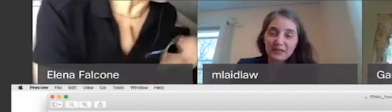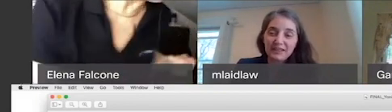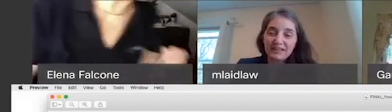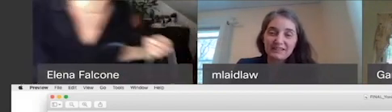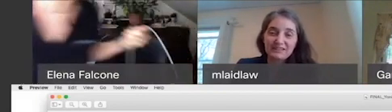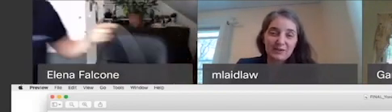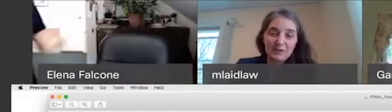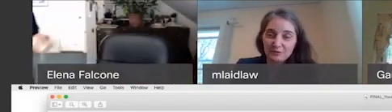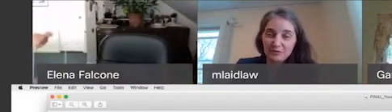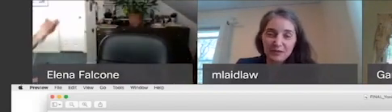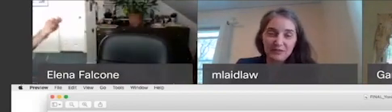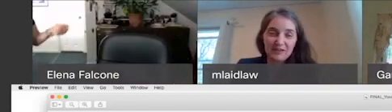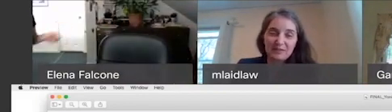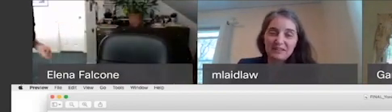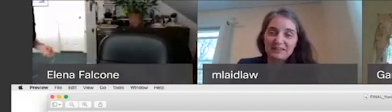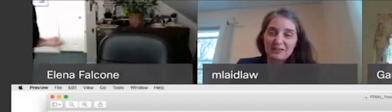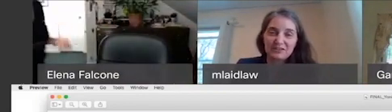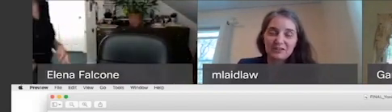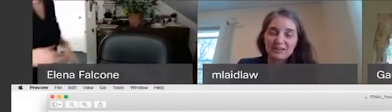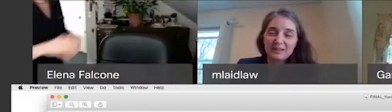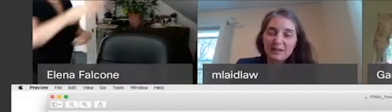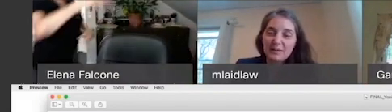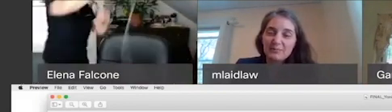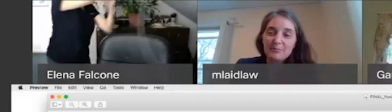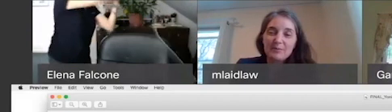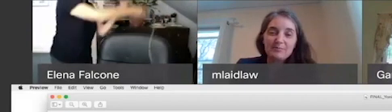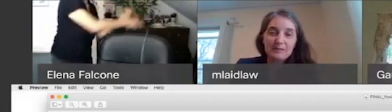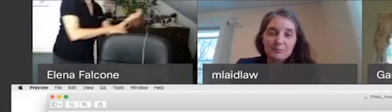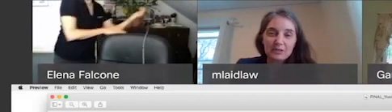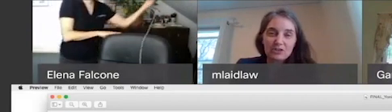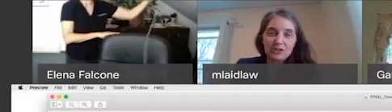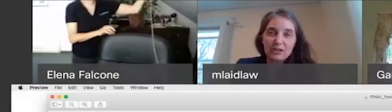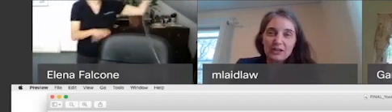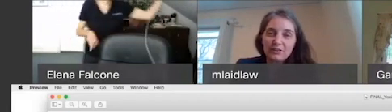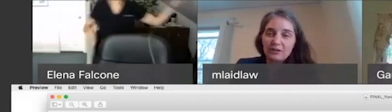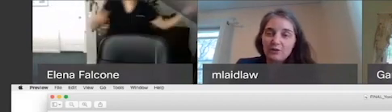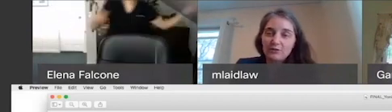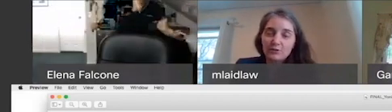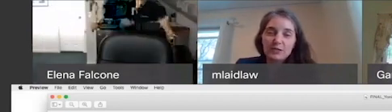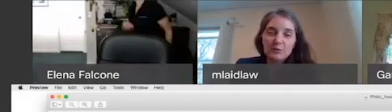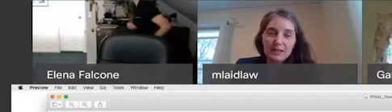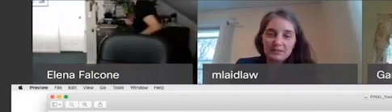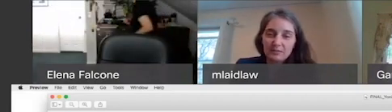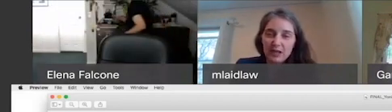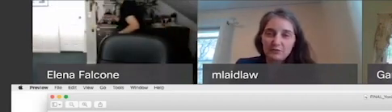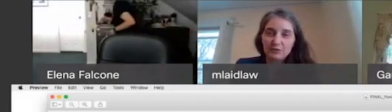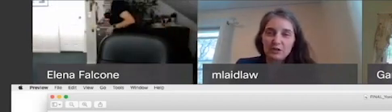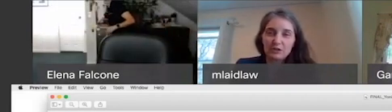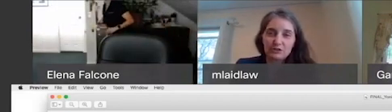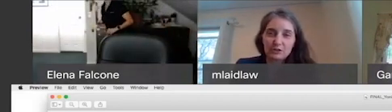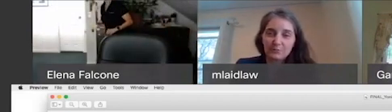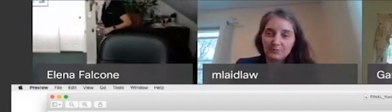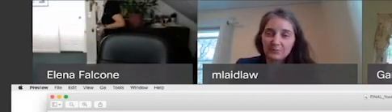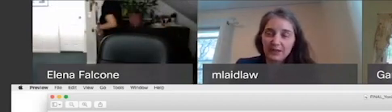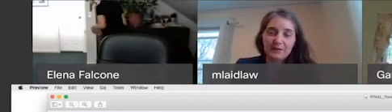truly is its own 45-minute lecture. But big picture, there are three ways to pay for